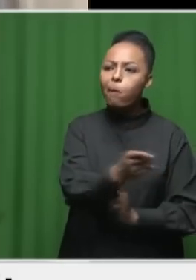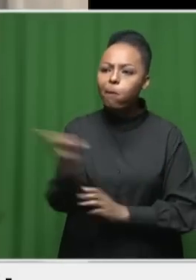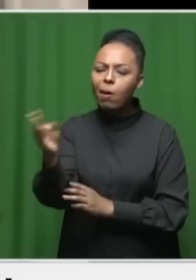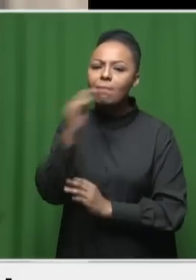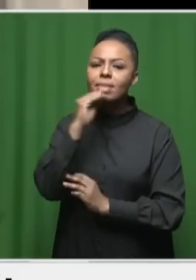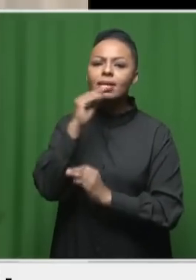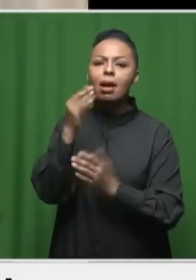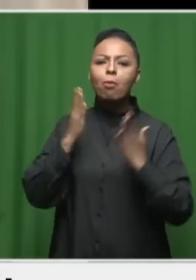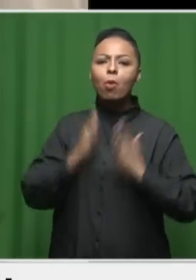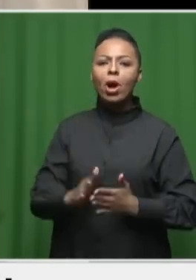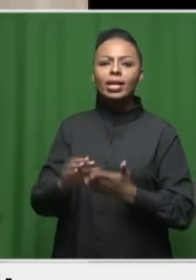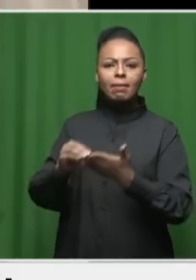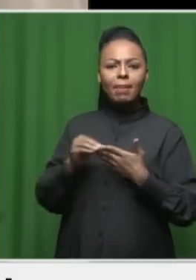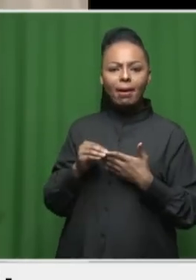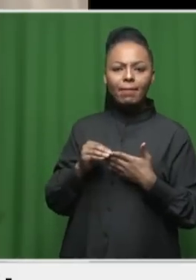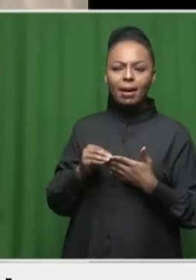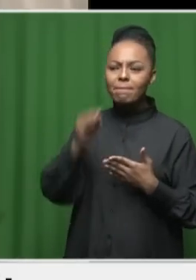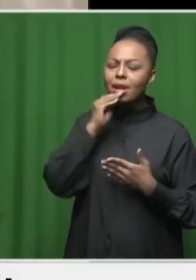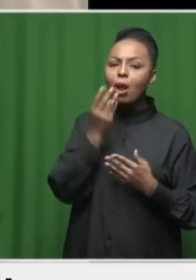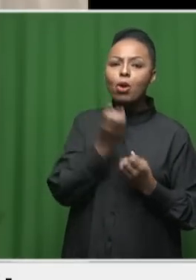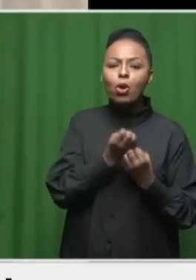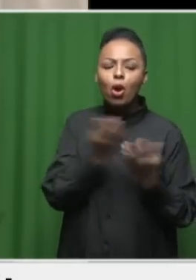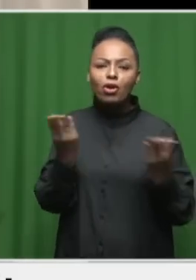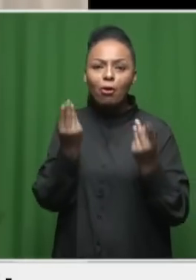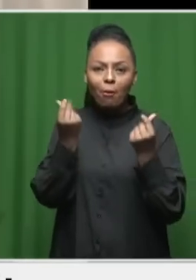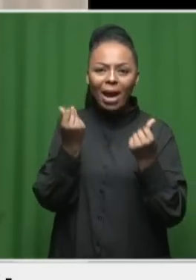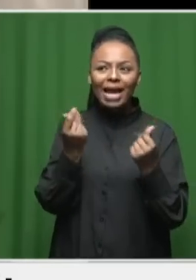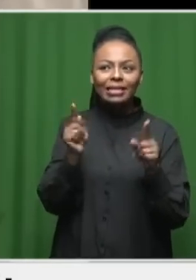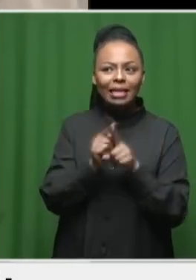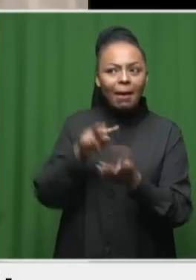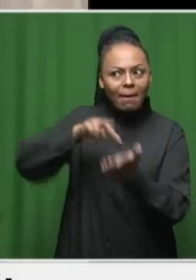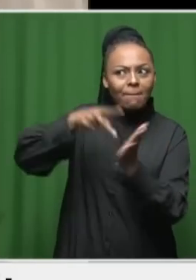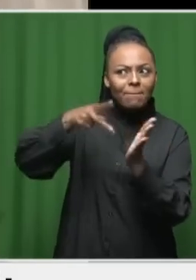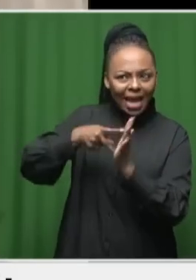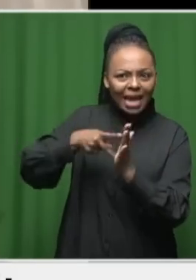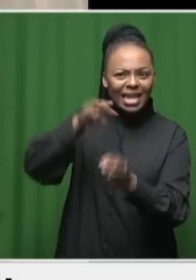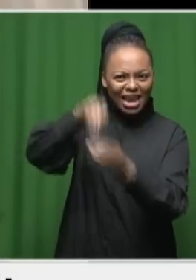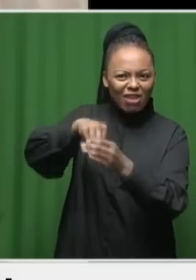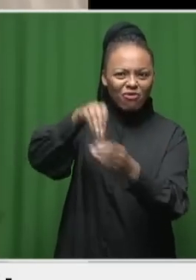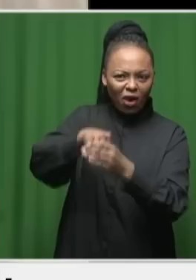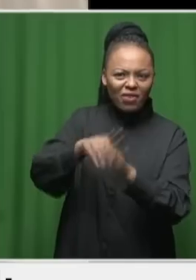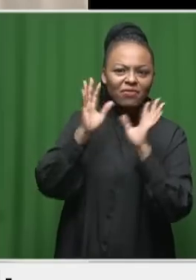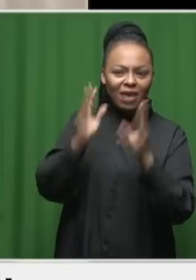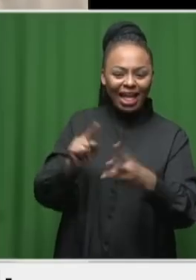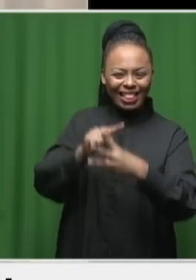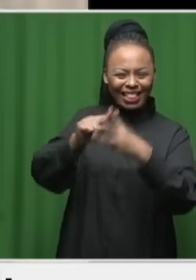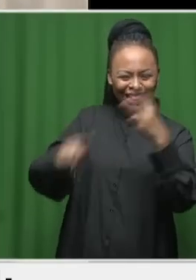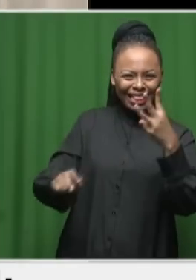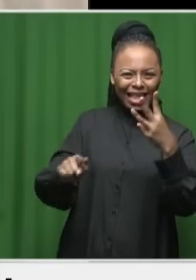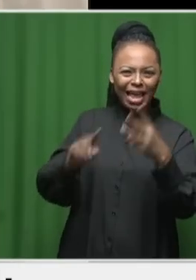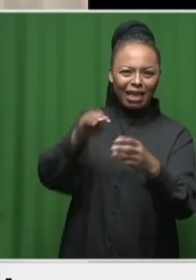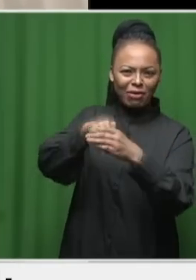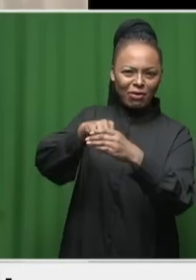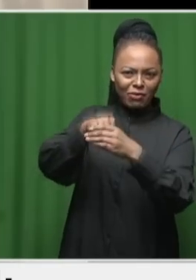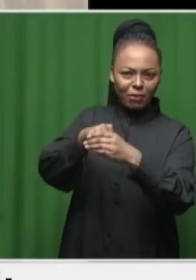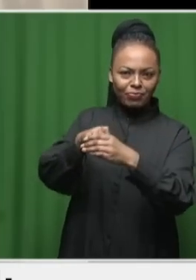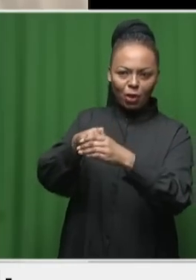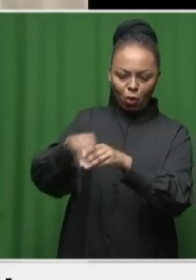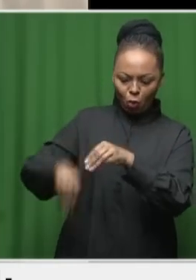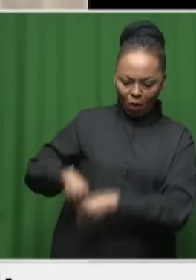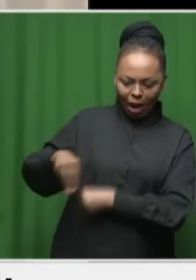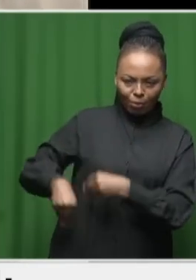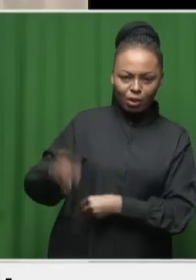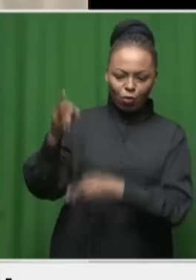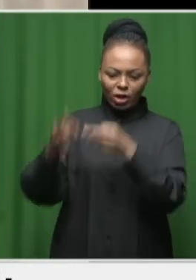in. A lot of money and a lot of planning has got into this, and it involves 3 spheres, which is the corrupt